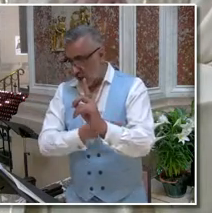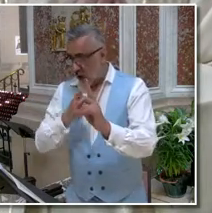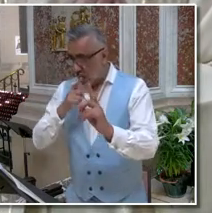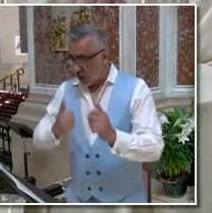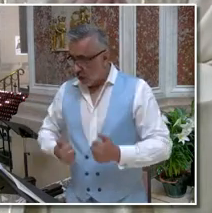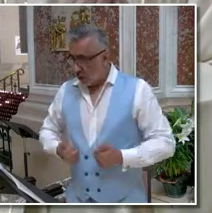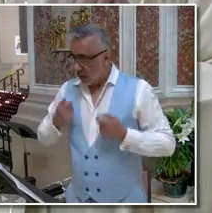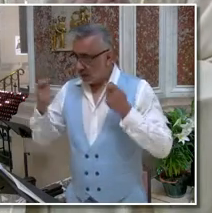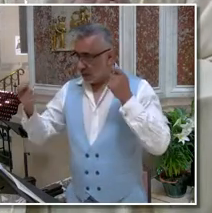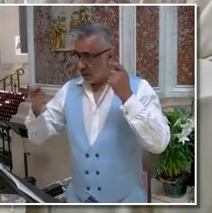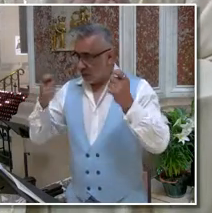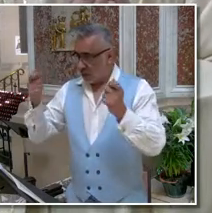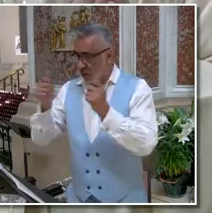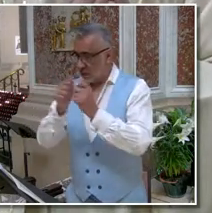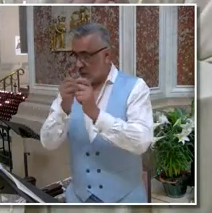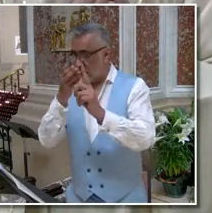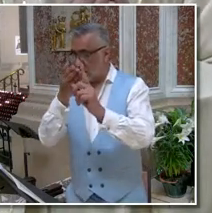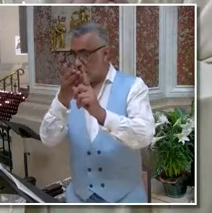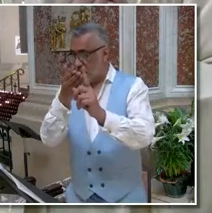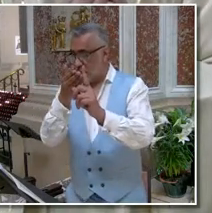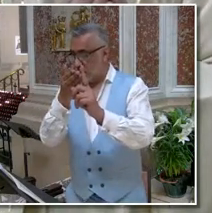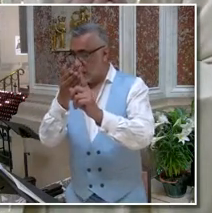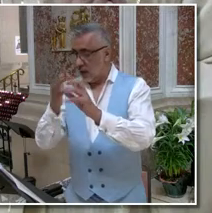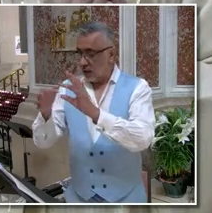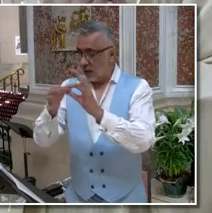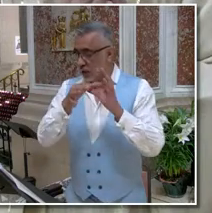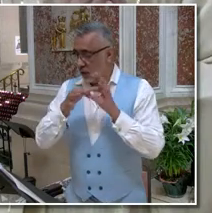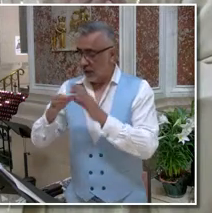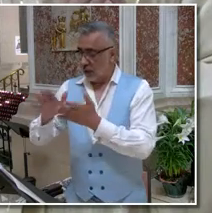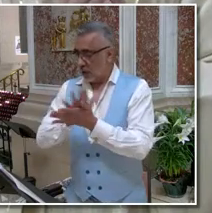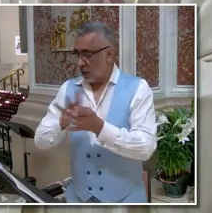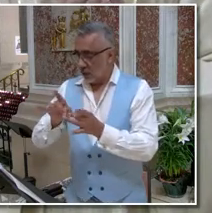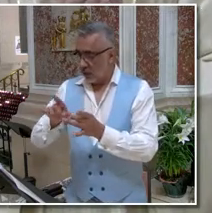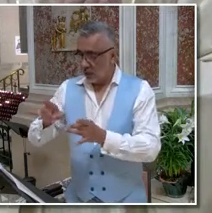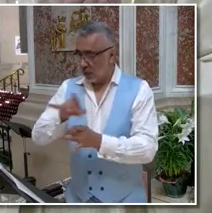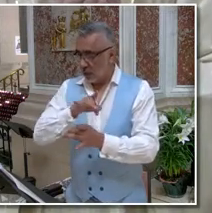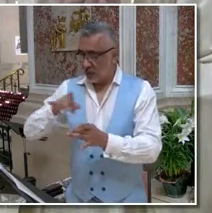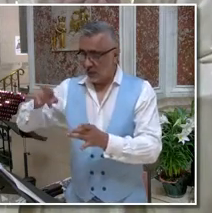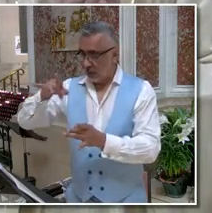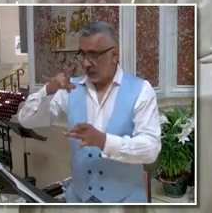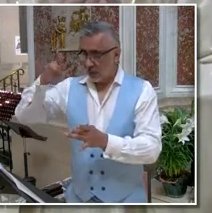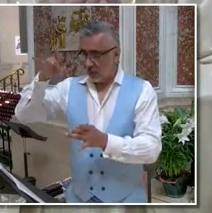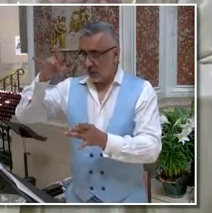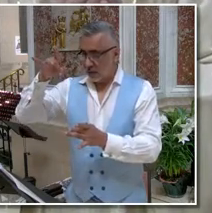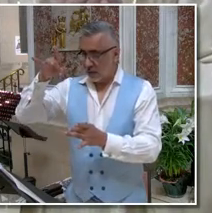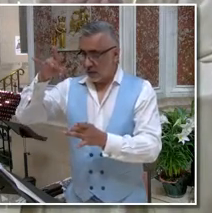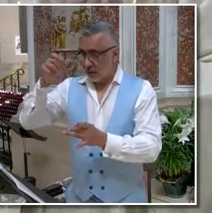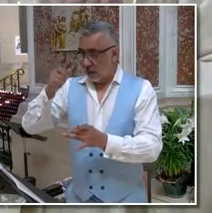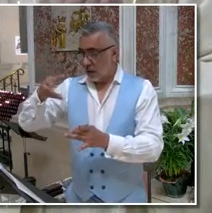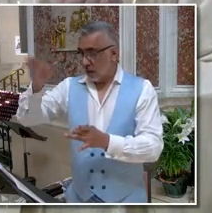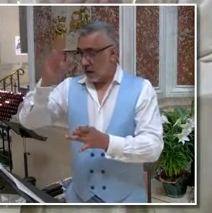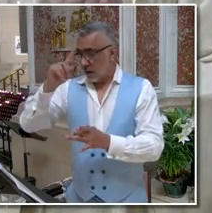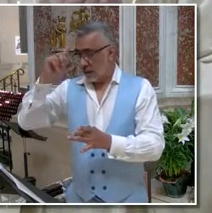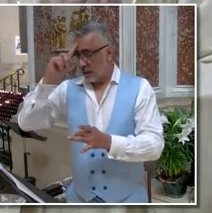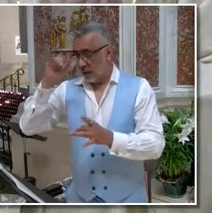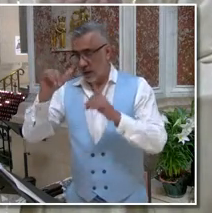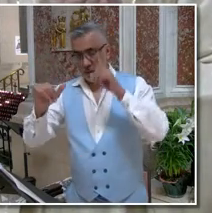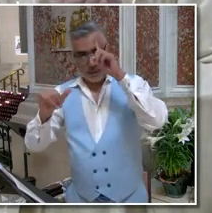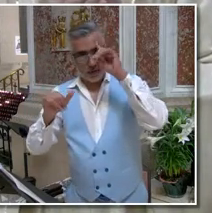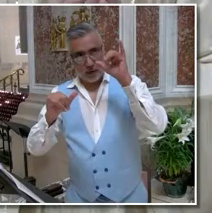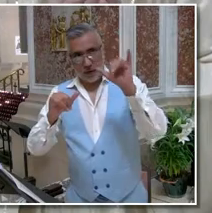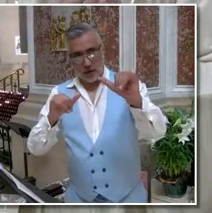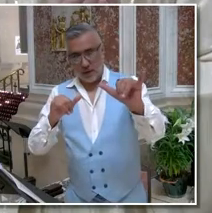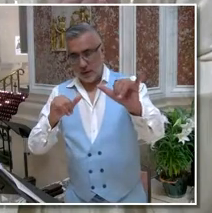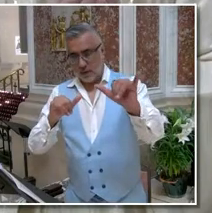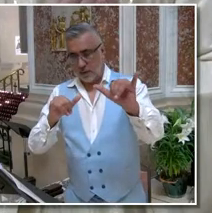who lives and reigns with you in the unity of the Holy Spirit, God